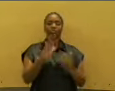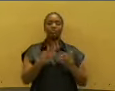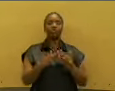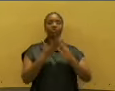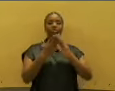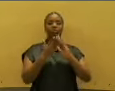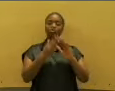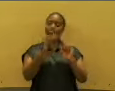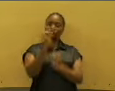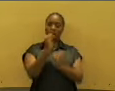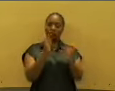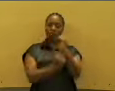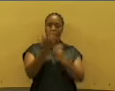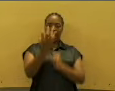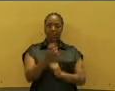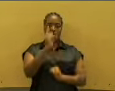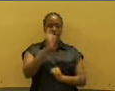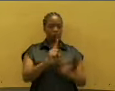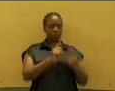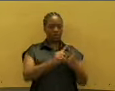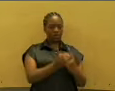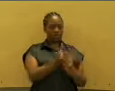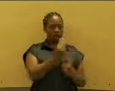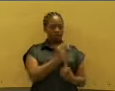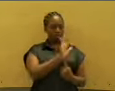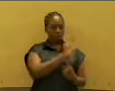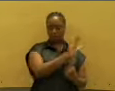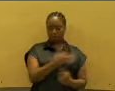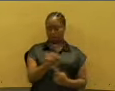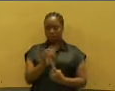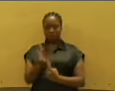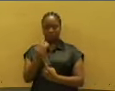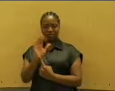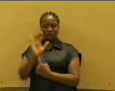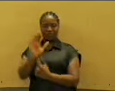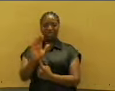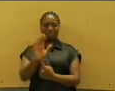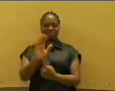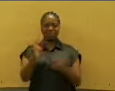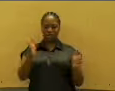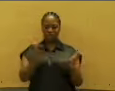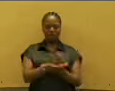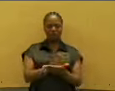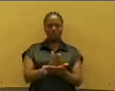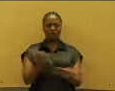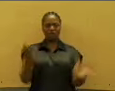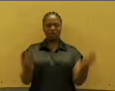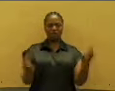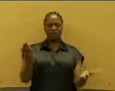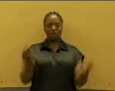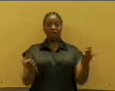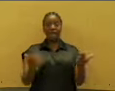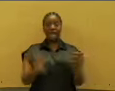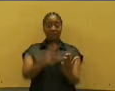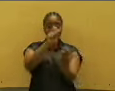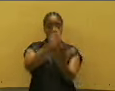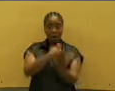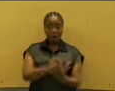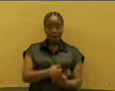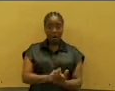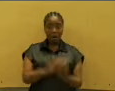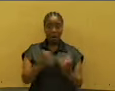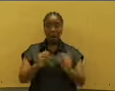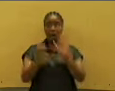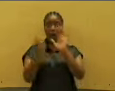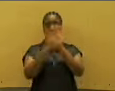of who gets to rule which spaces, and it may not necessarily always be written down. It may be in the behaviors, the